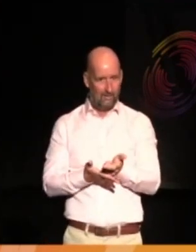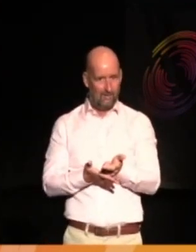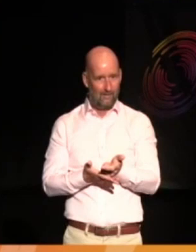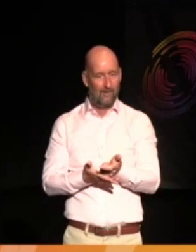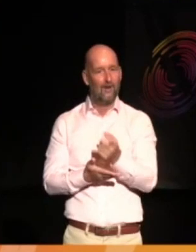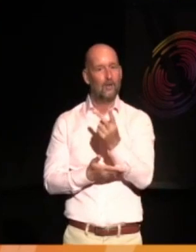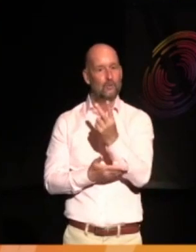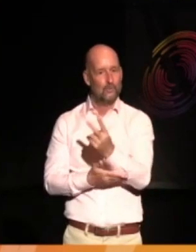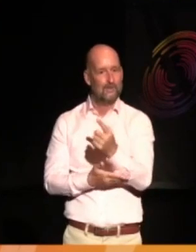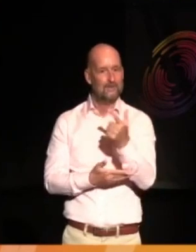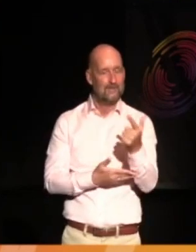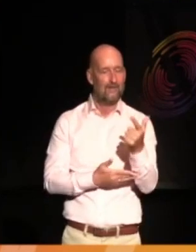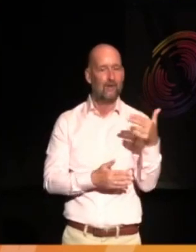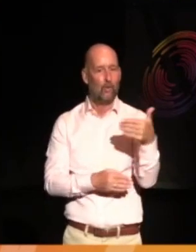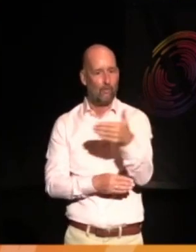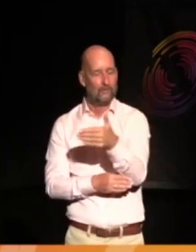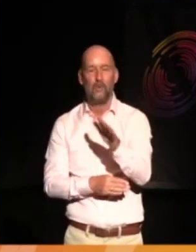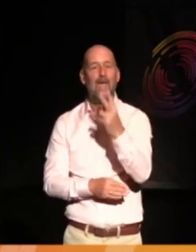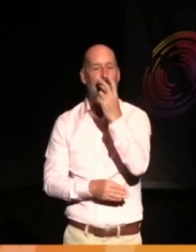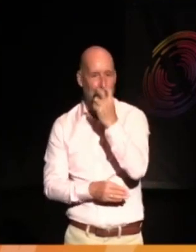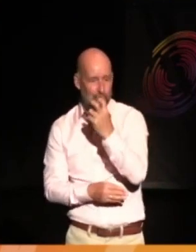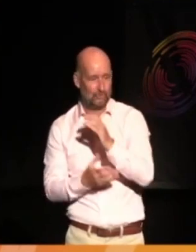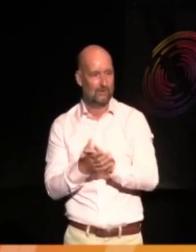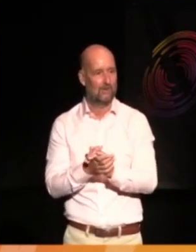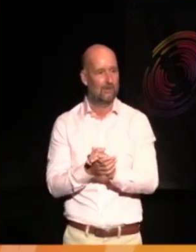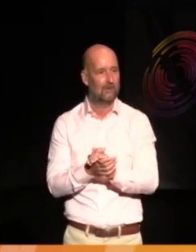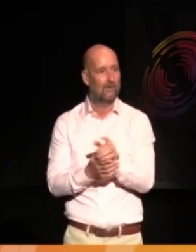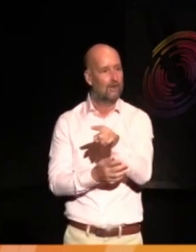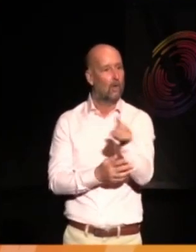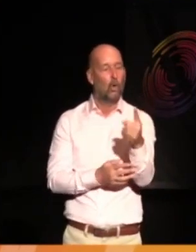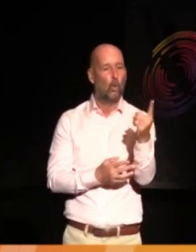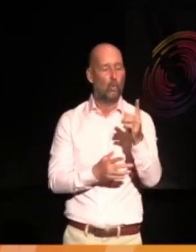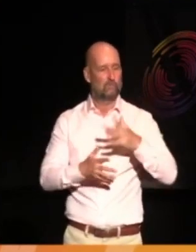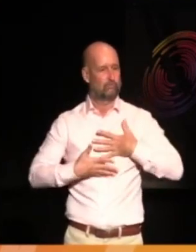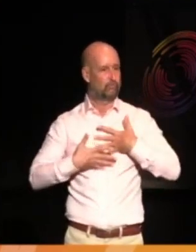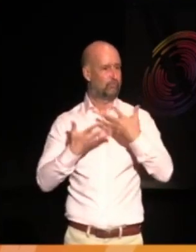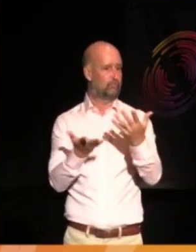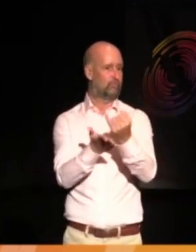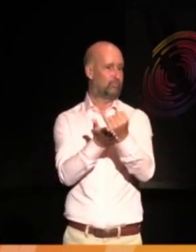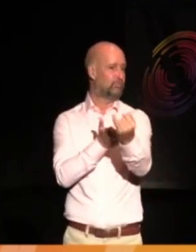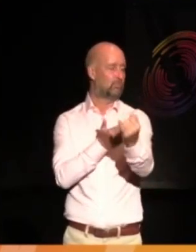goldfish. Okay, stand if you wouldn't dream of having a pet.